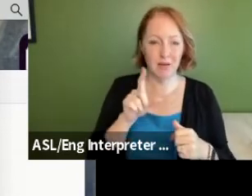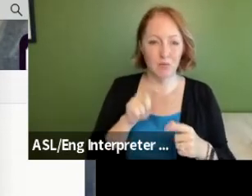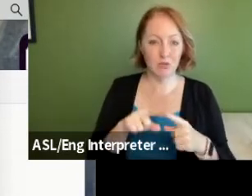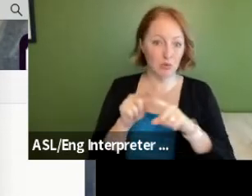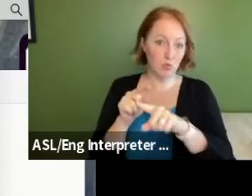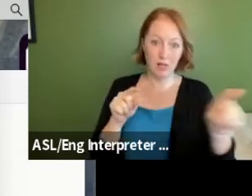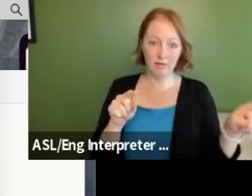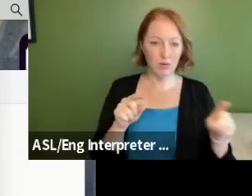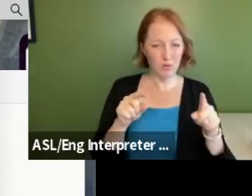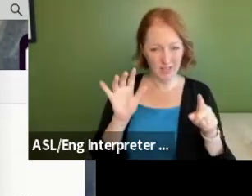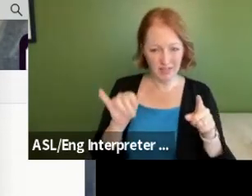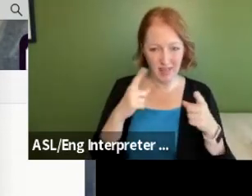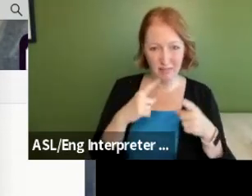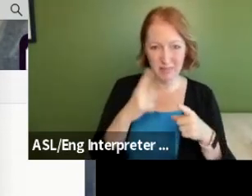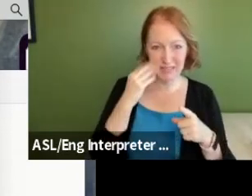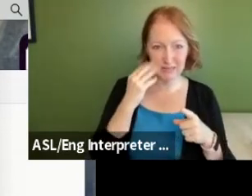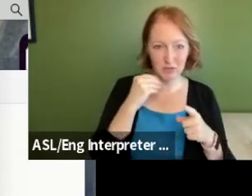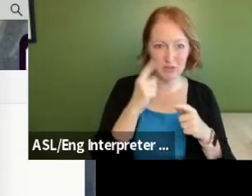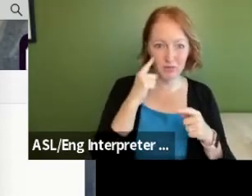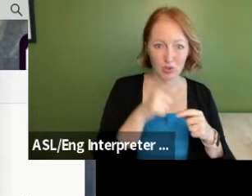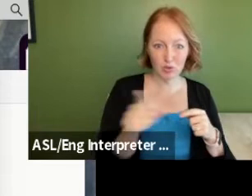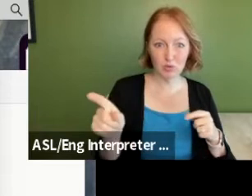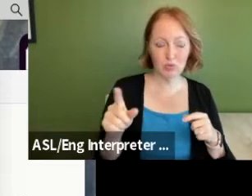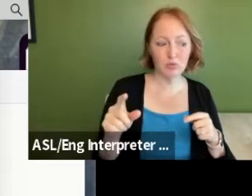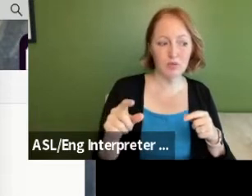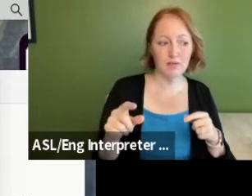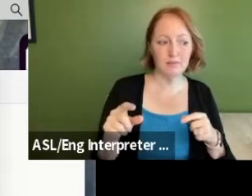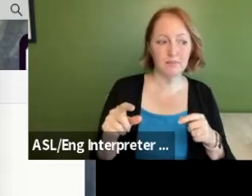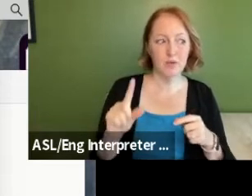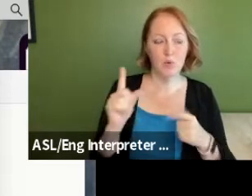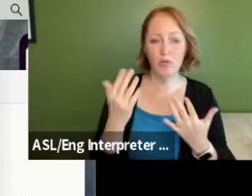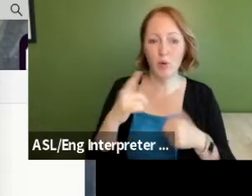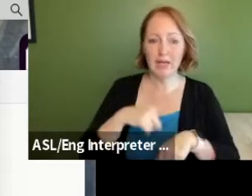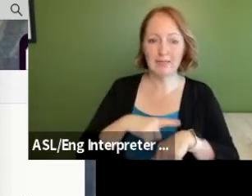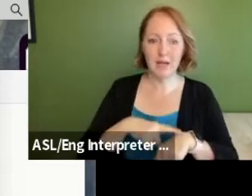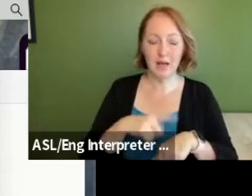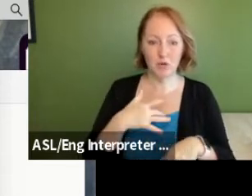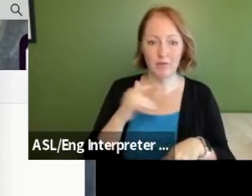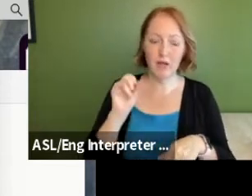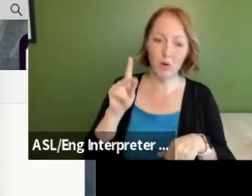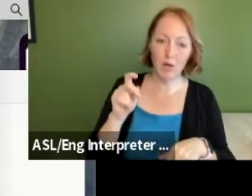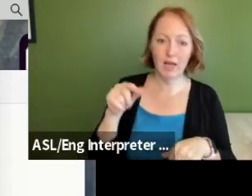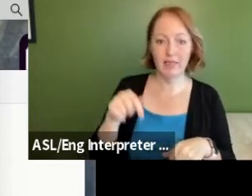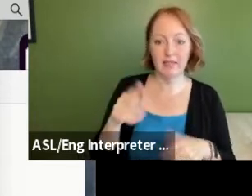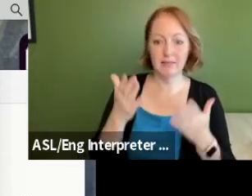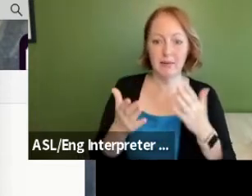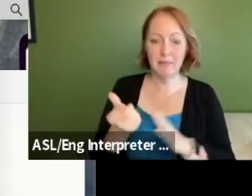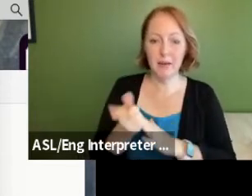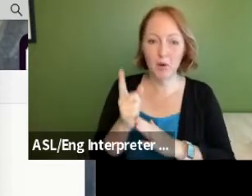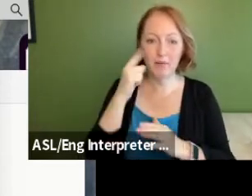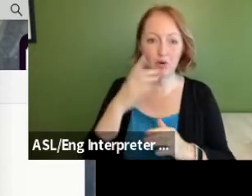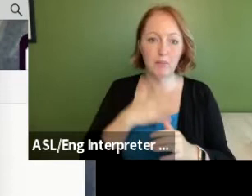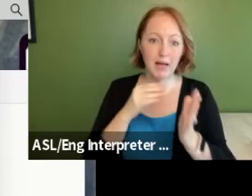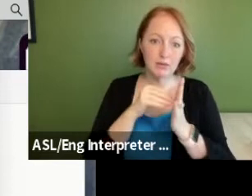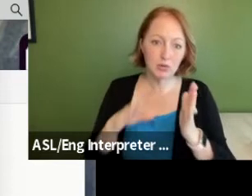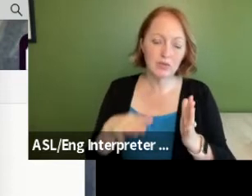everybody is like, has that been an experience for you where the wait time where you feel like, okay, this may be a moment for my